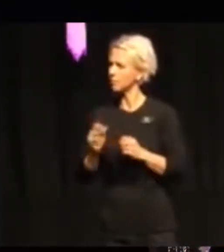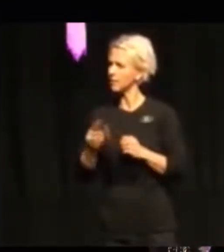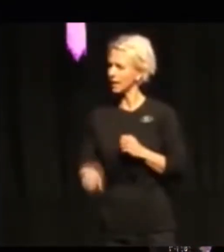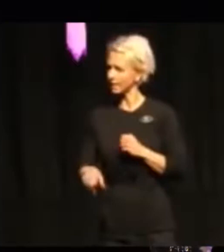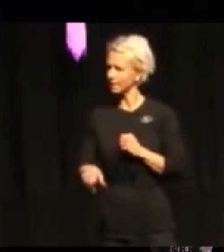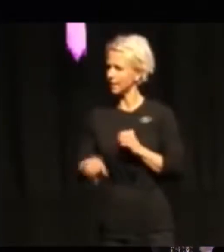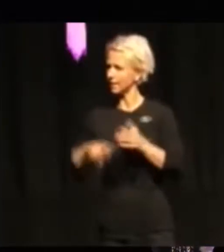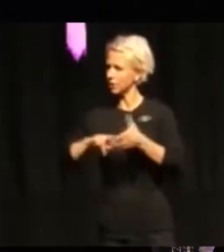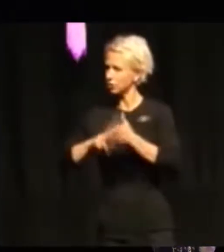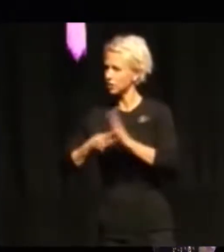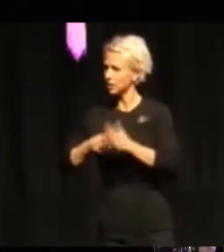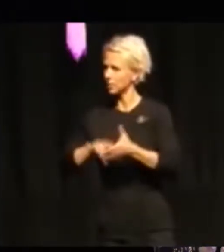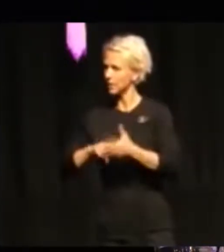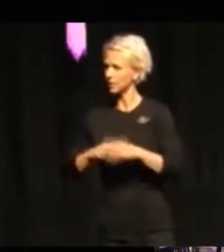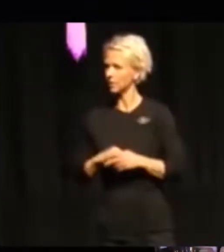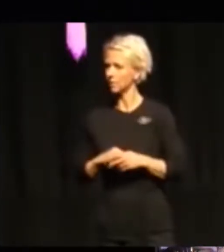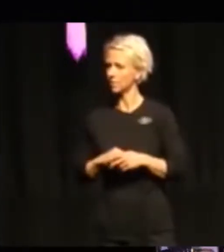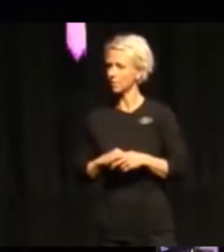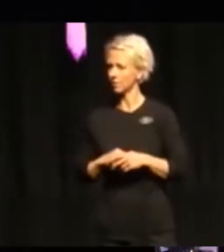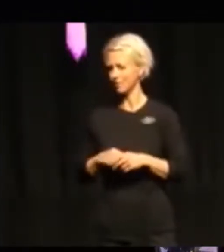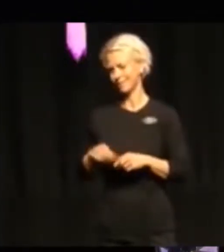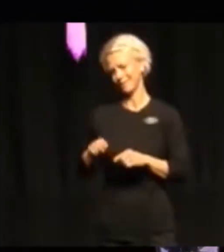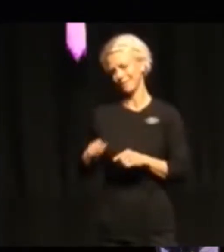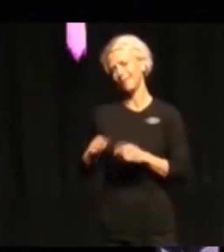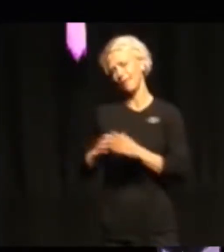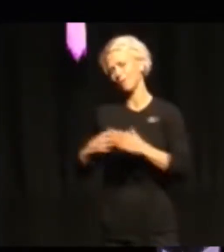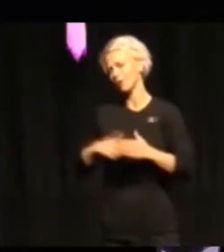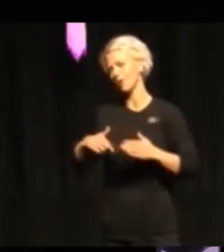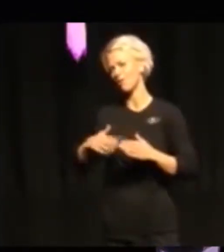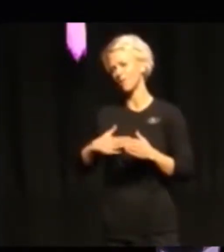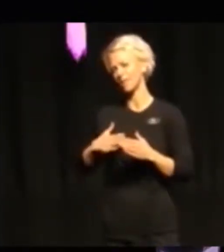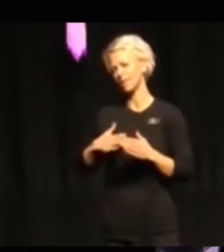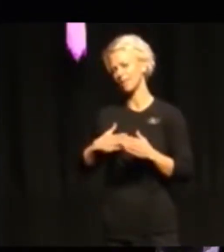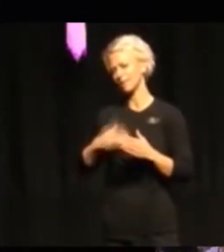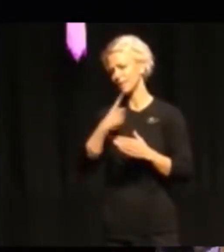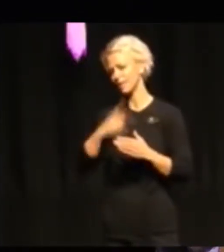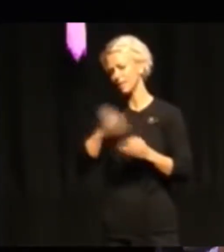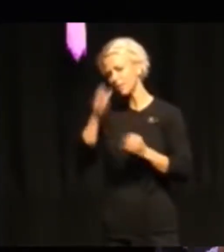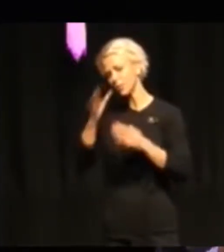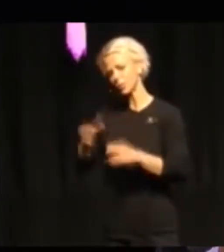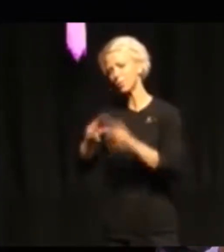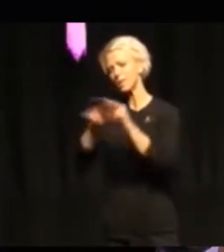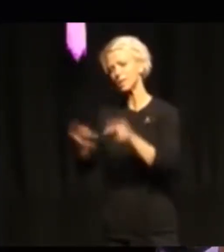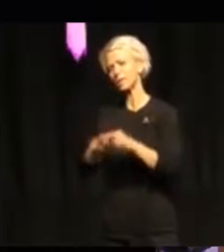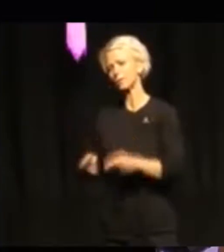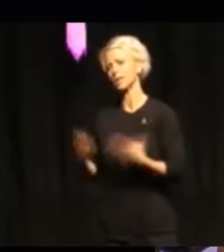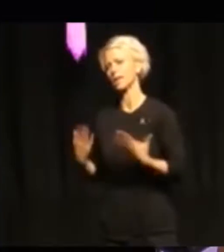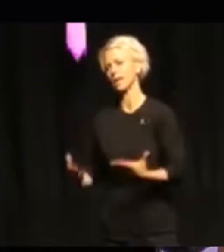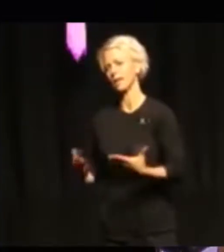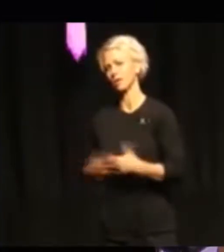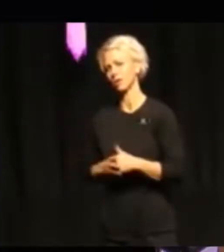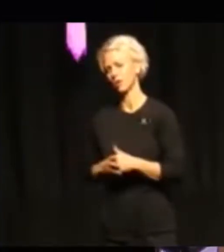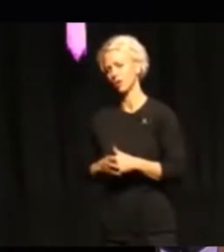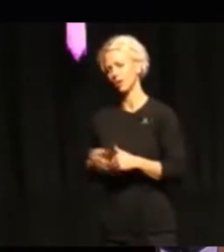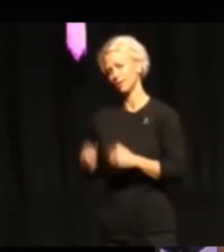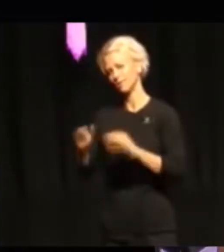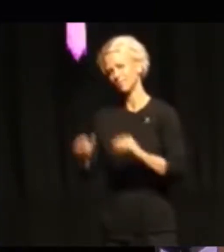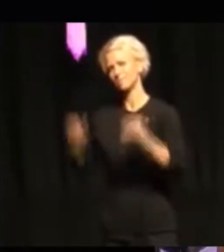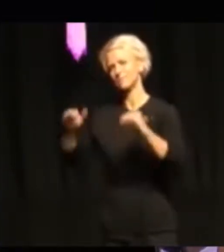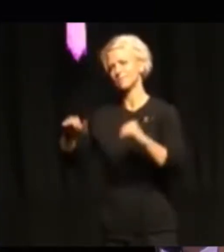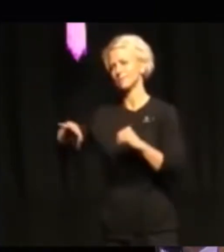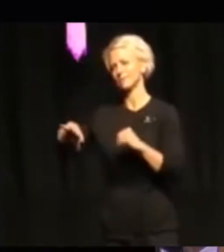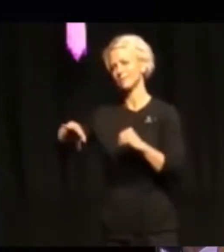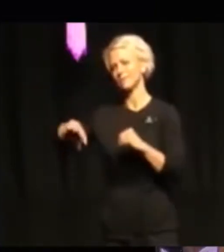And that's what Anna meant, I think, when she said we were focusing on the international level. She meant as opposed to the regional level, because we also